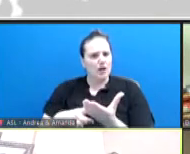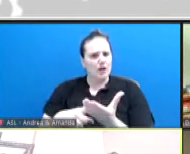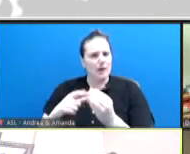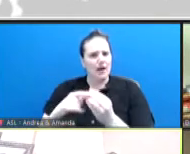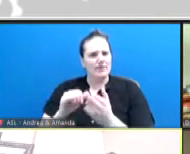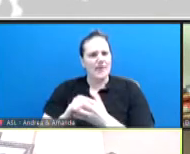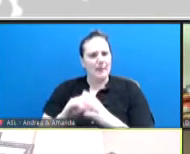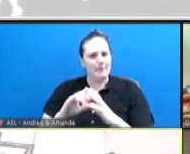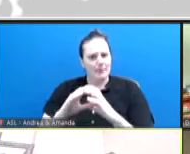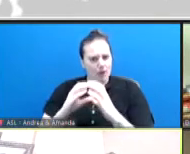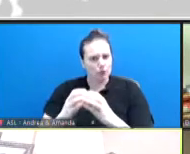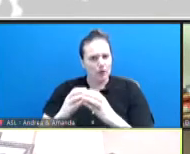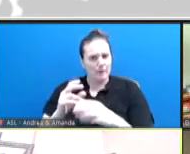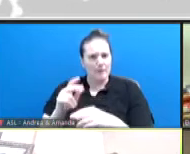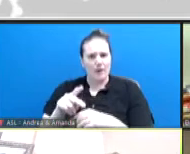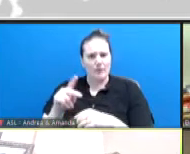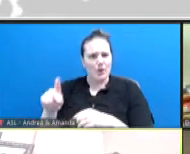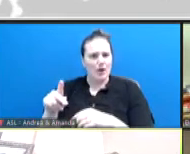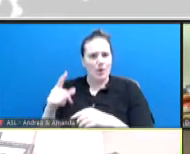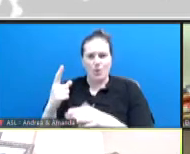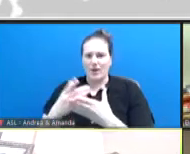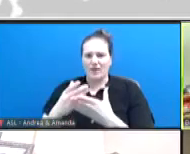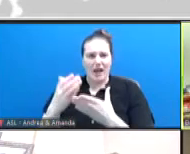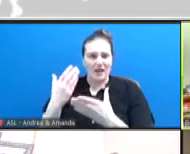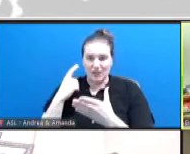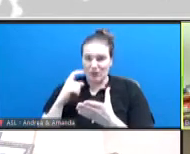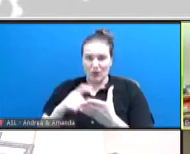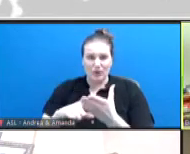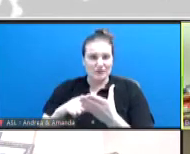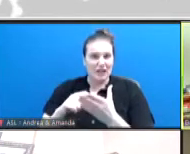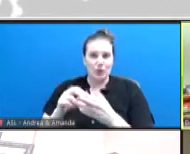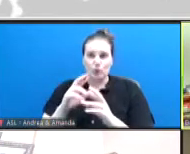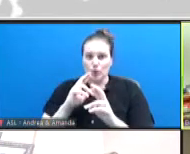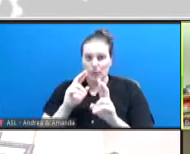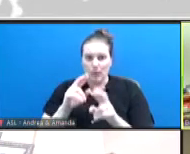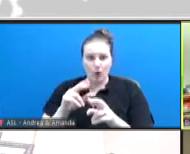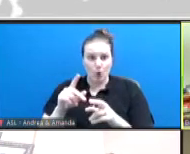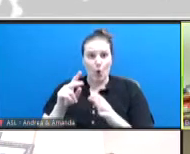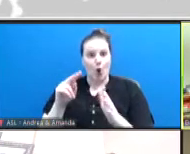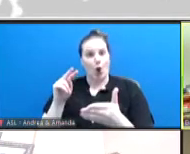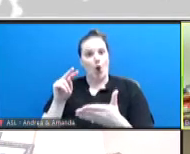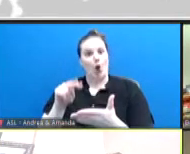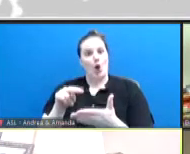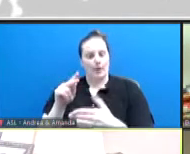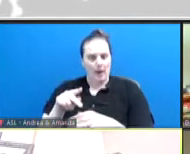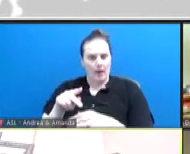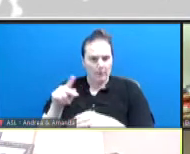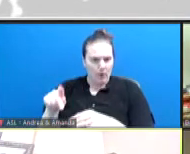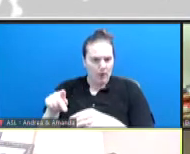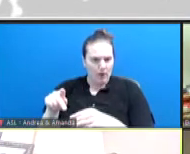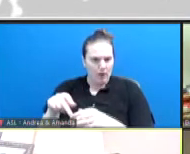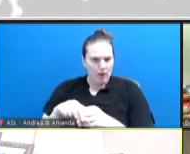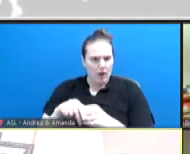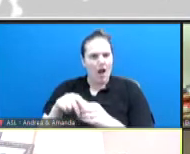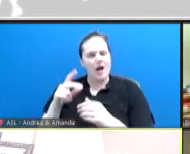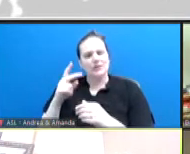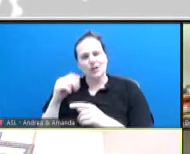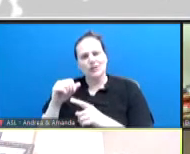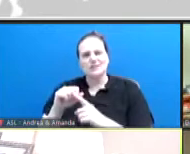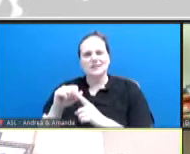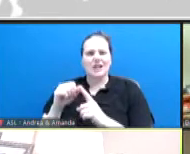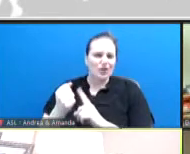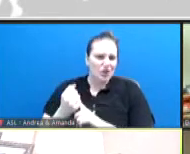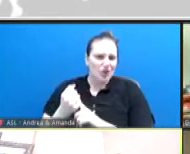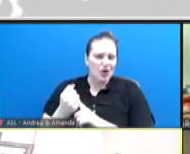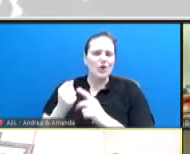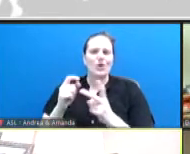modules, PowerPoints, because one thing I didn't notice in any of your reports was you looked at PowerPoints. I saw that you looked at scenarios.